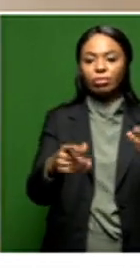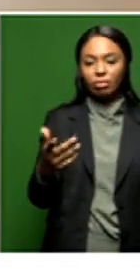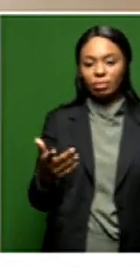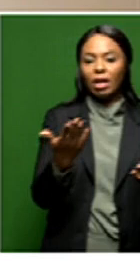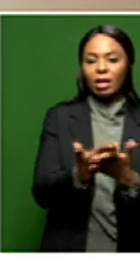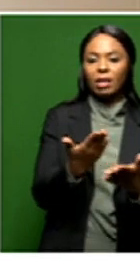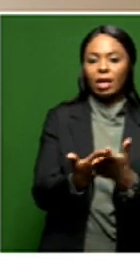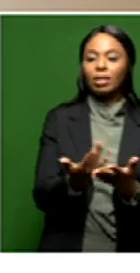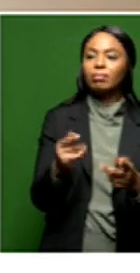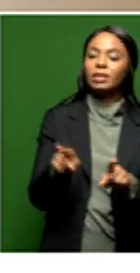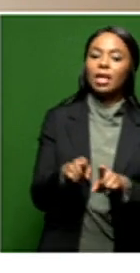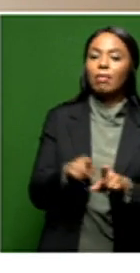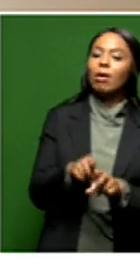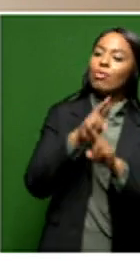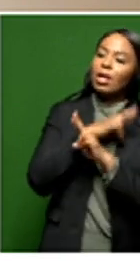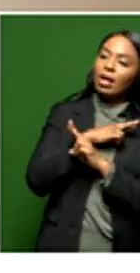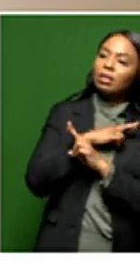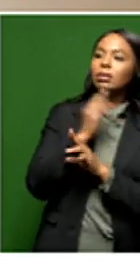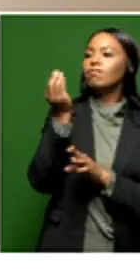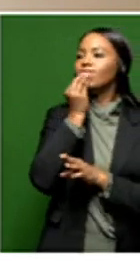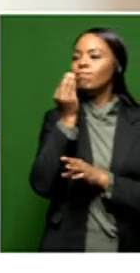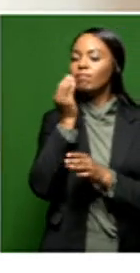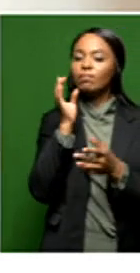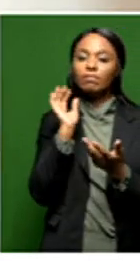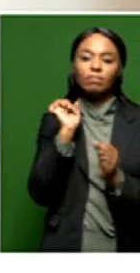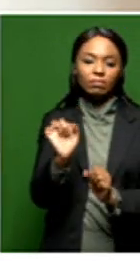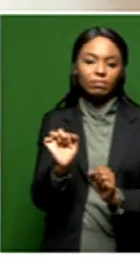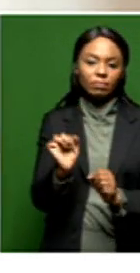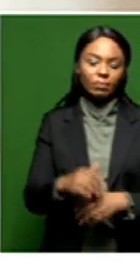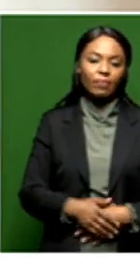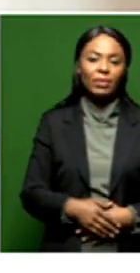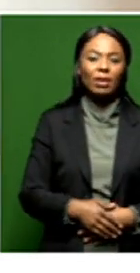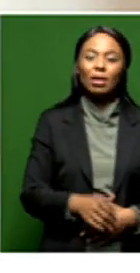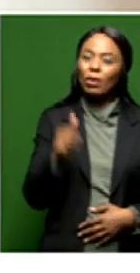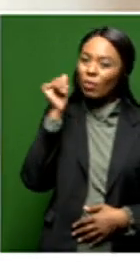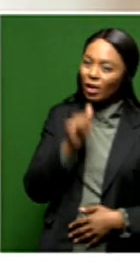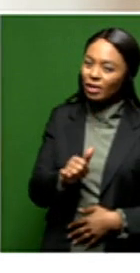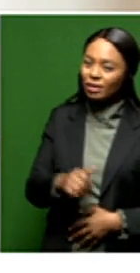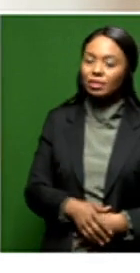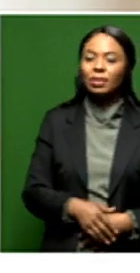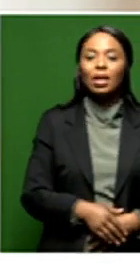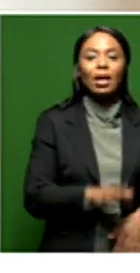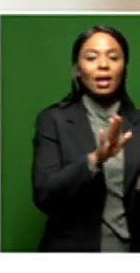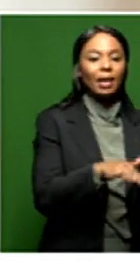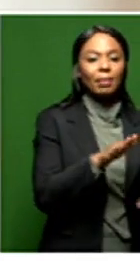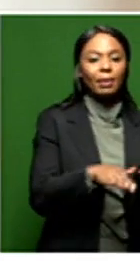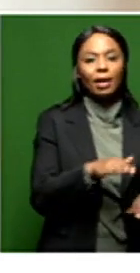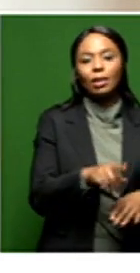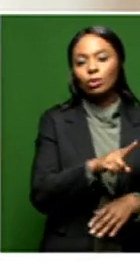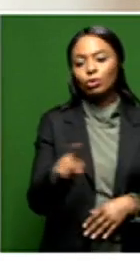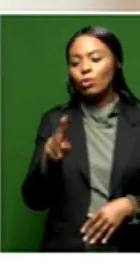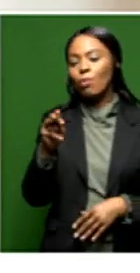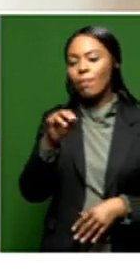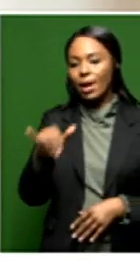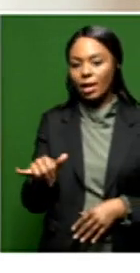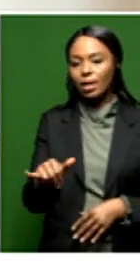day. When is it launching again? Just take us through what we can expect to May from Chefs Foodhall. Yeah, in Cavendish Square,